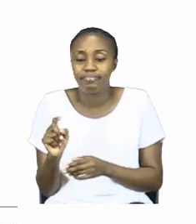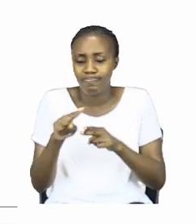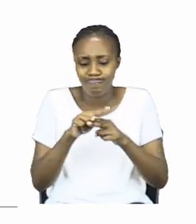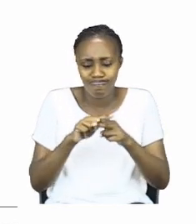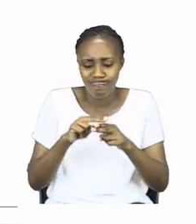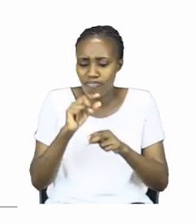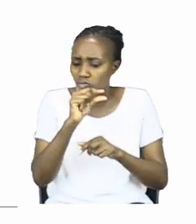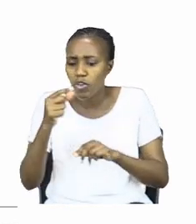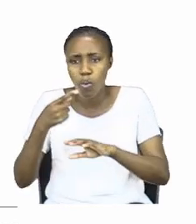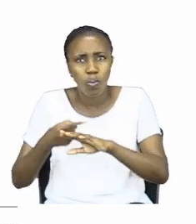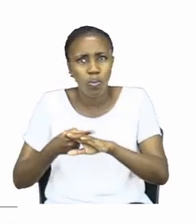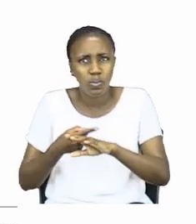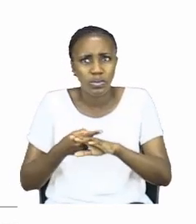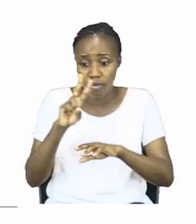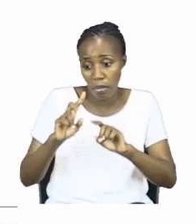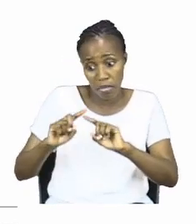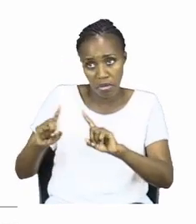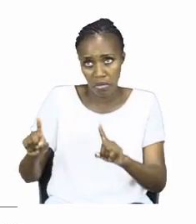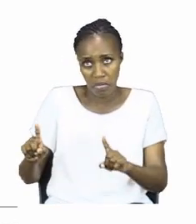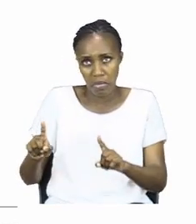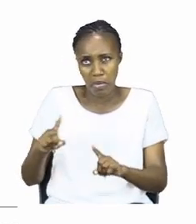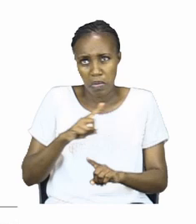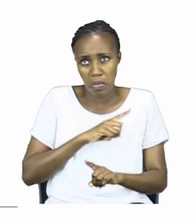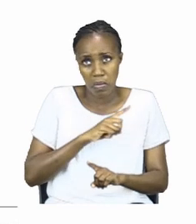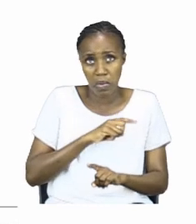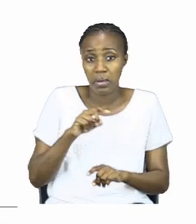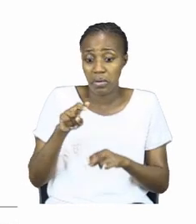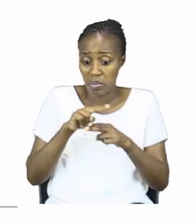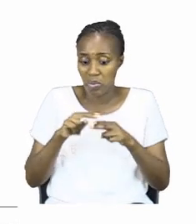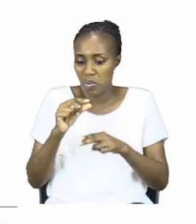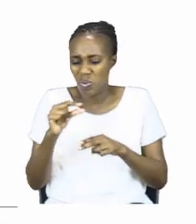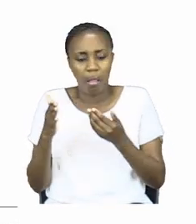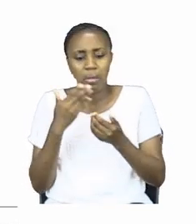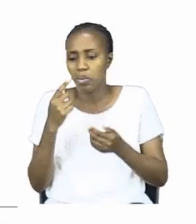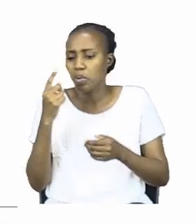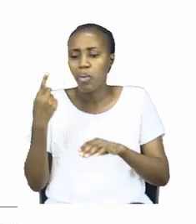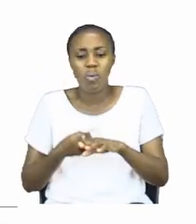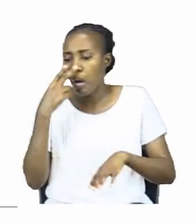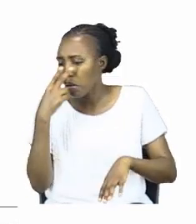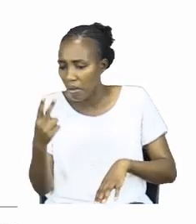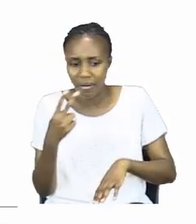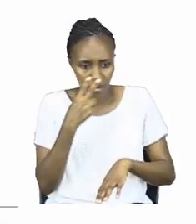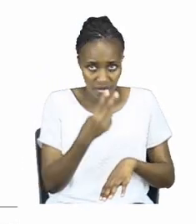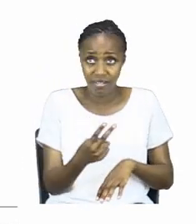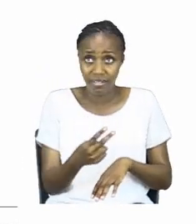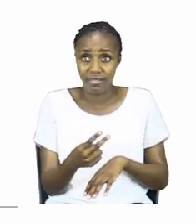words are different from vocabulary words because these are words we often see, but we need to practice using